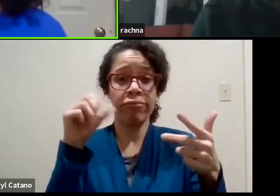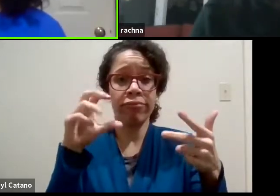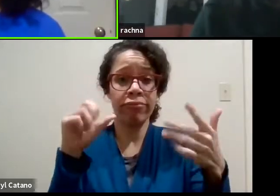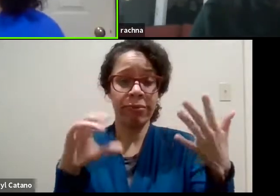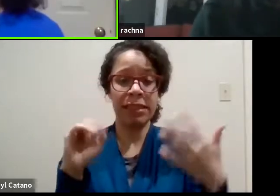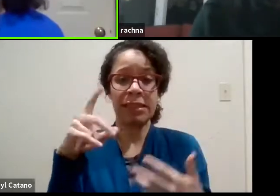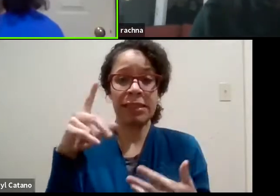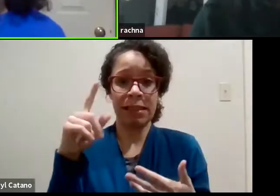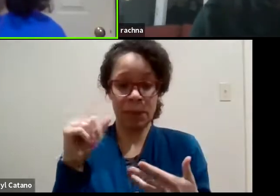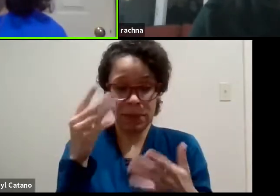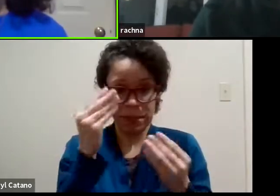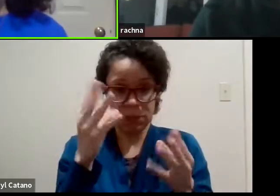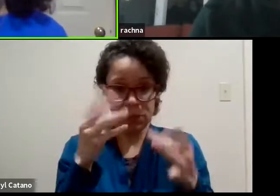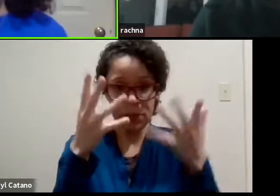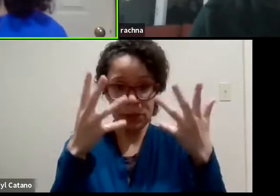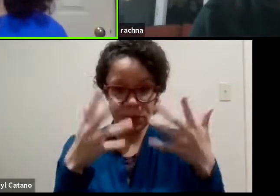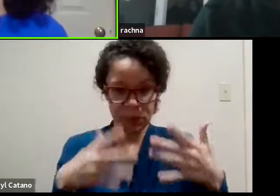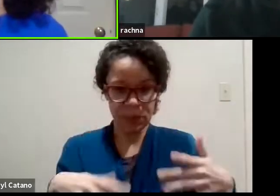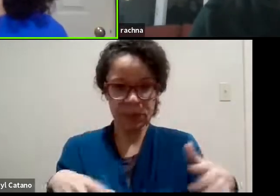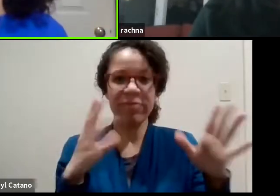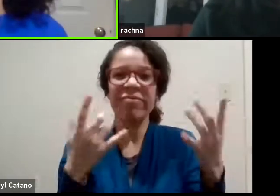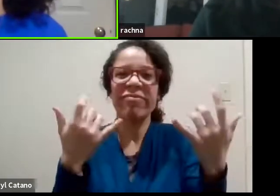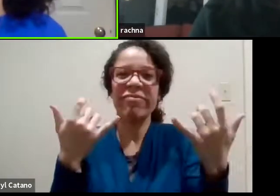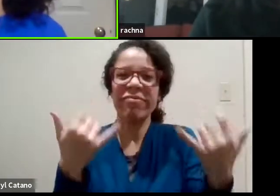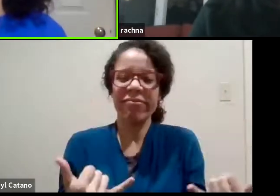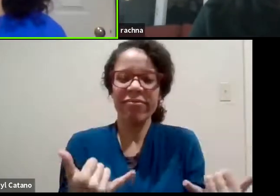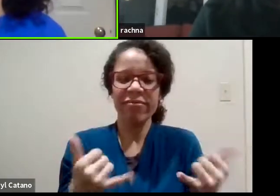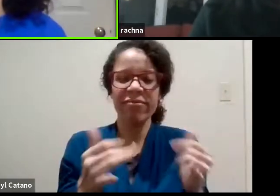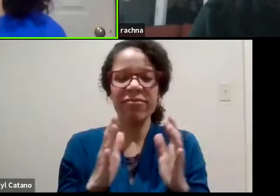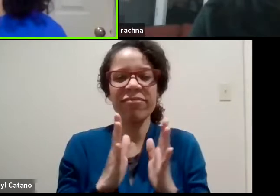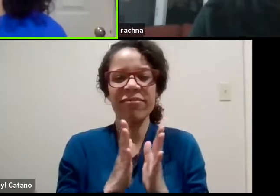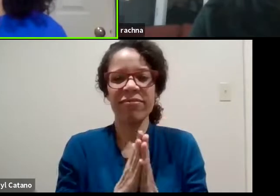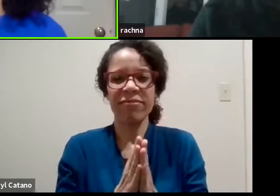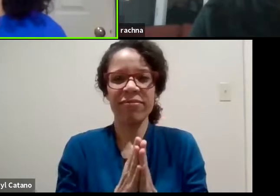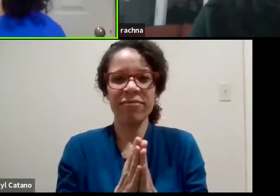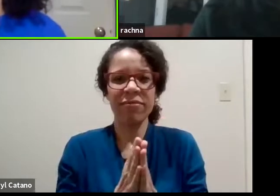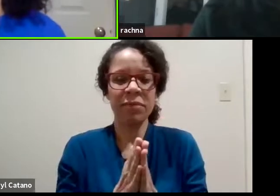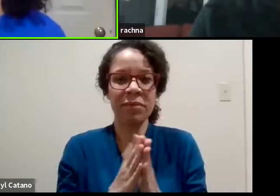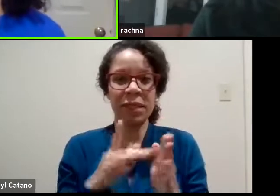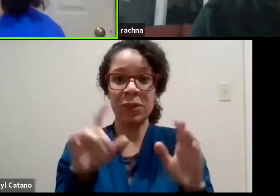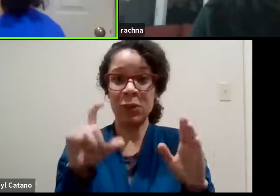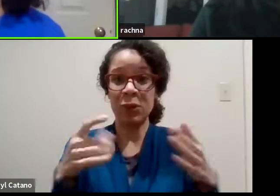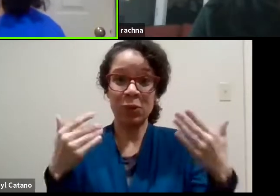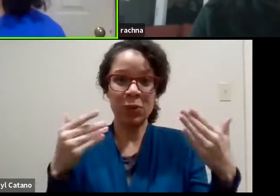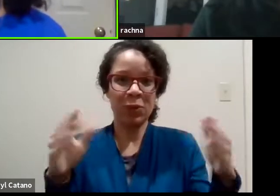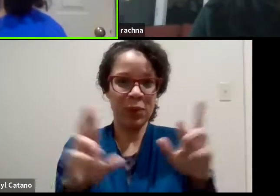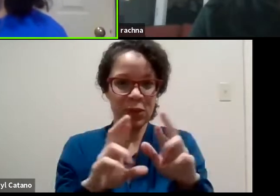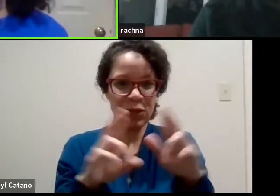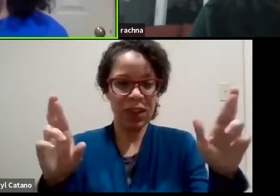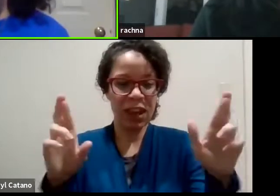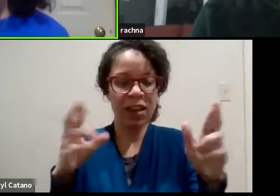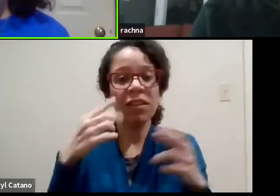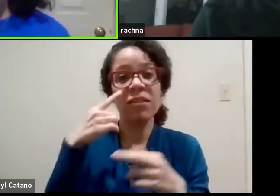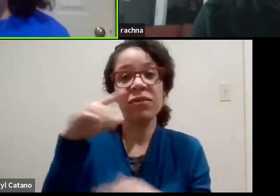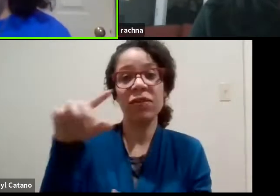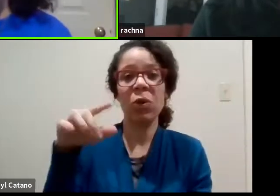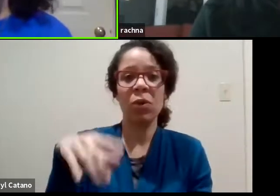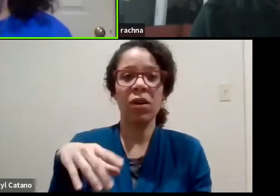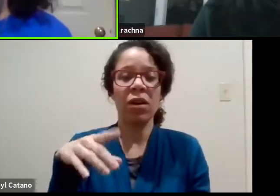needed to get through. And at this point we should be ready for Dr.